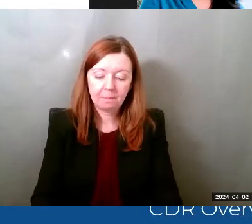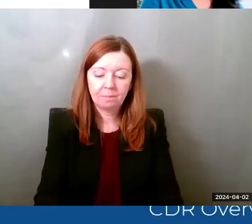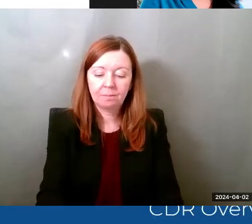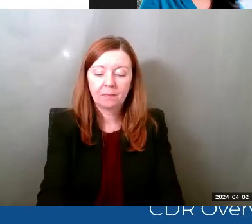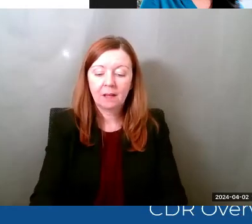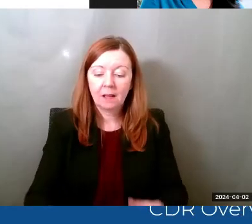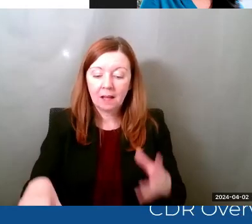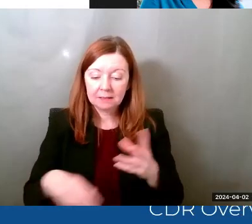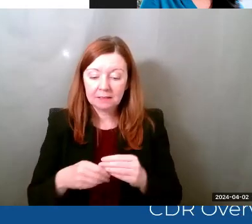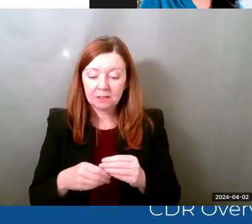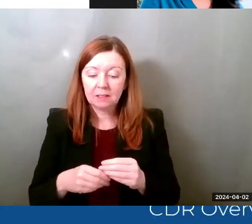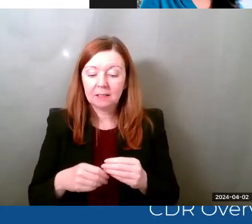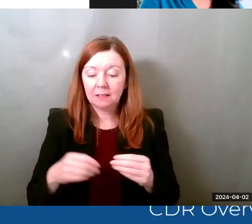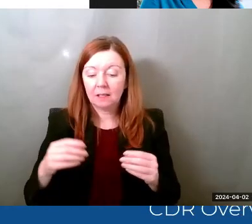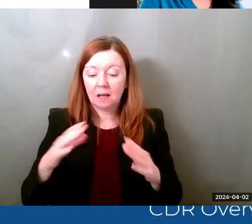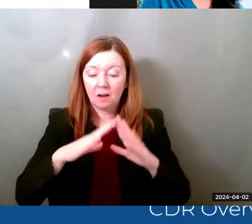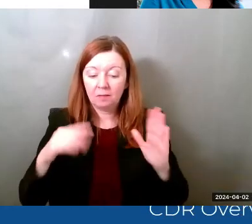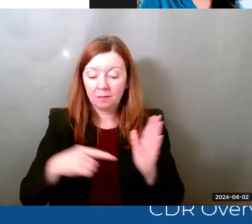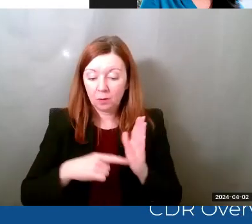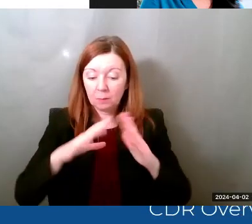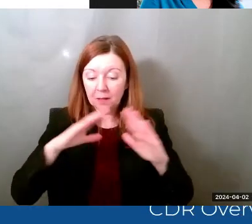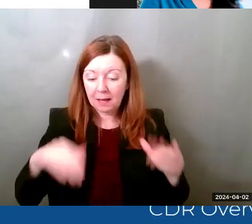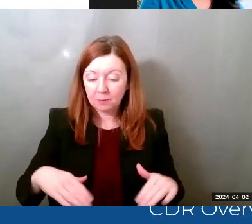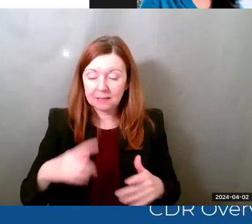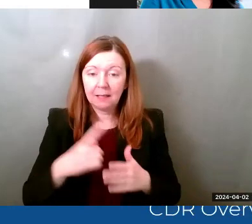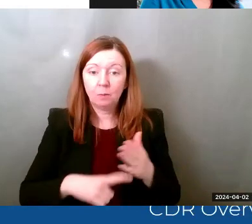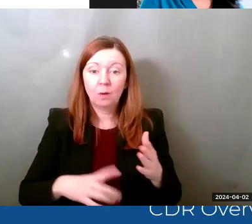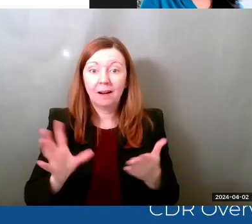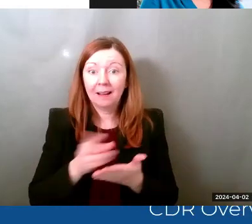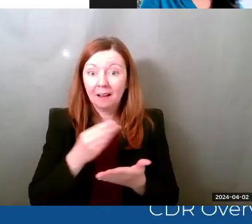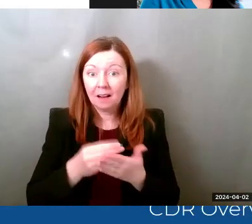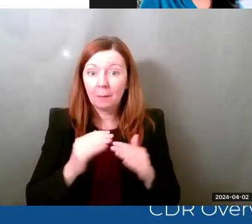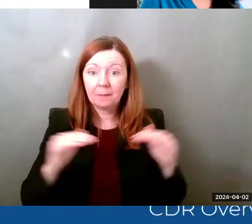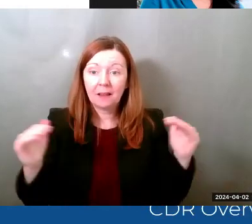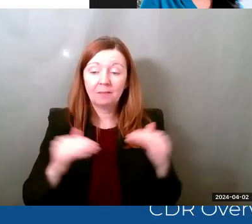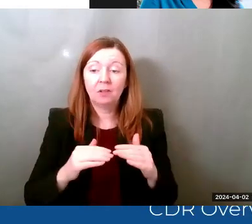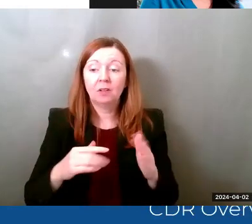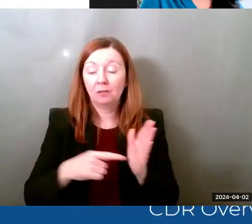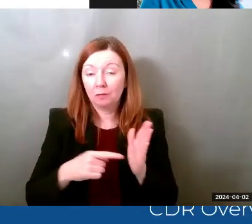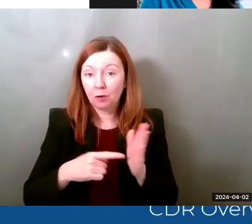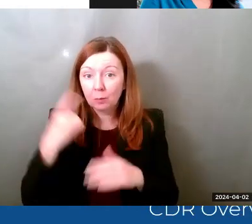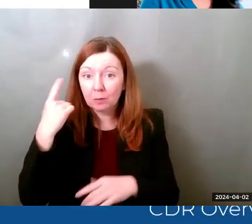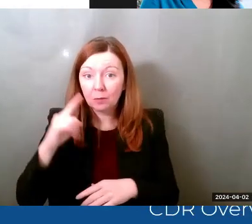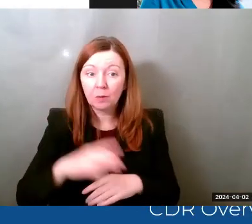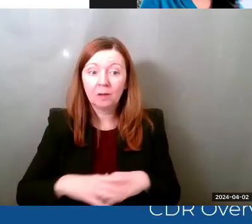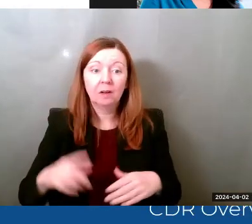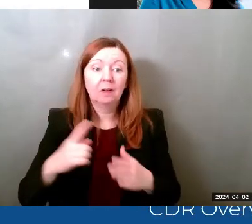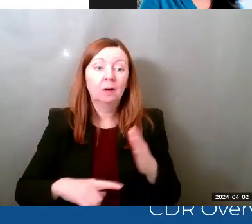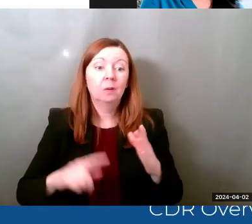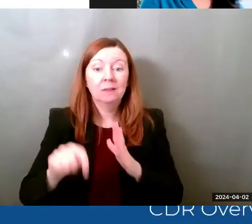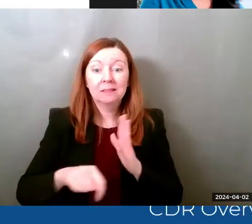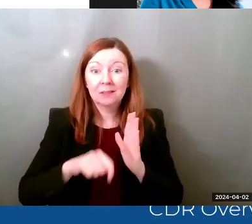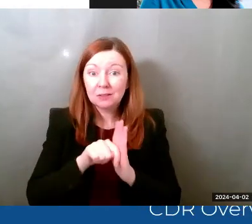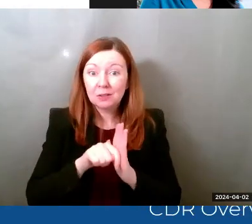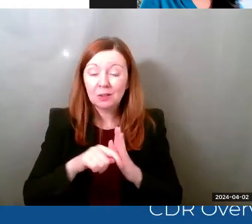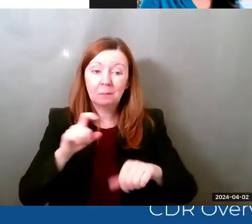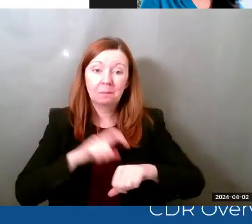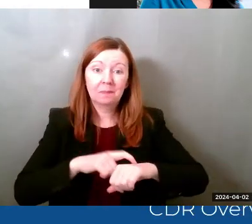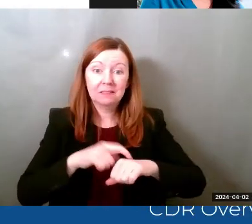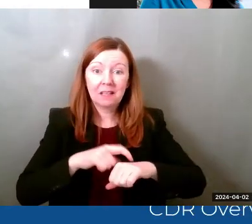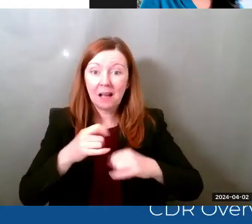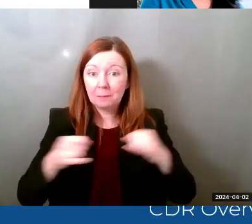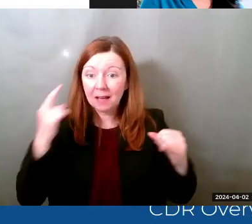to affordable housing. At what income level would those proposed units be affordable for? What is the term, the time length of